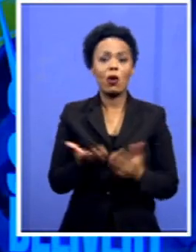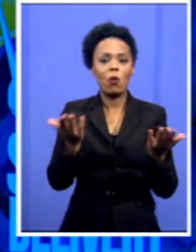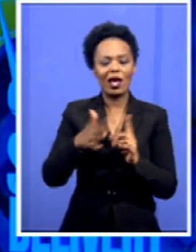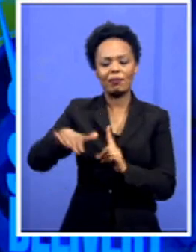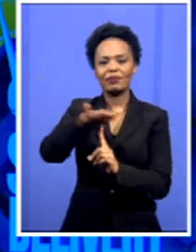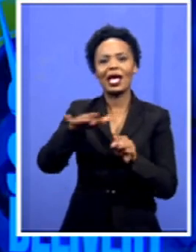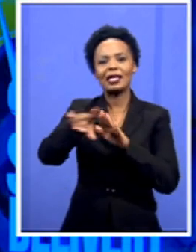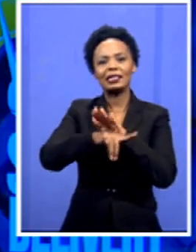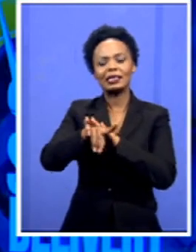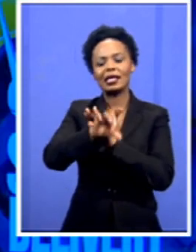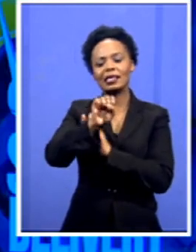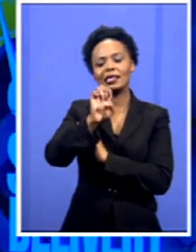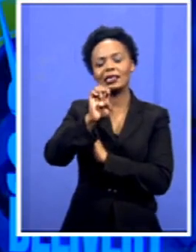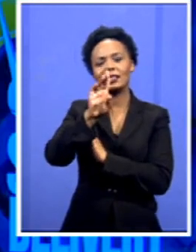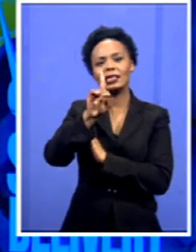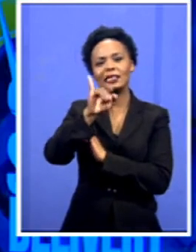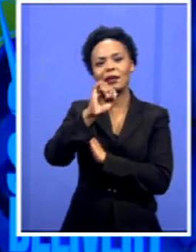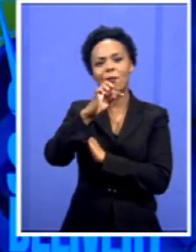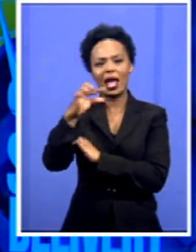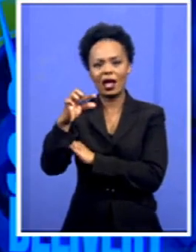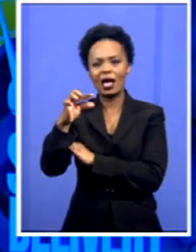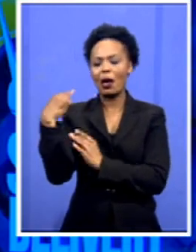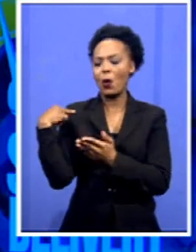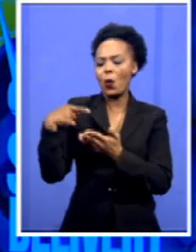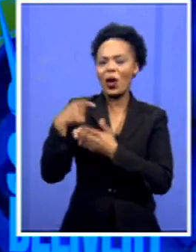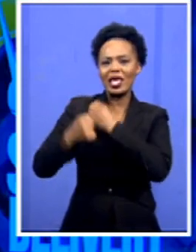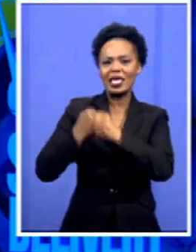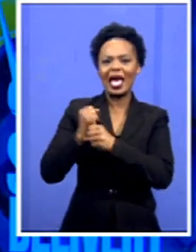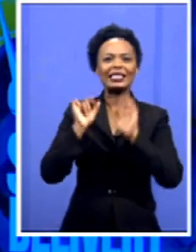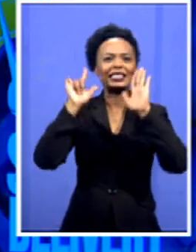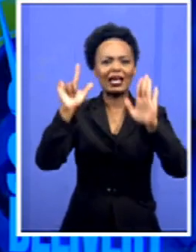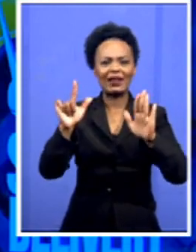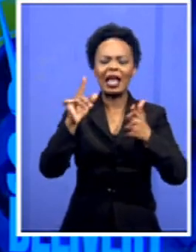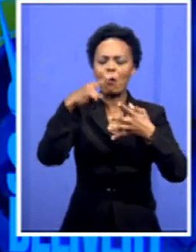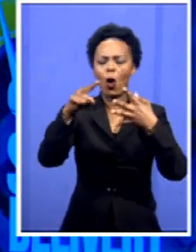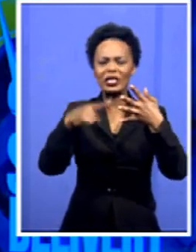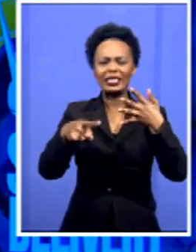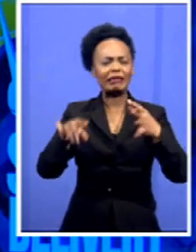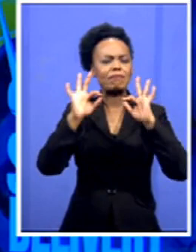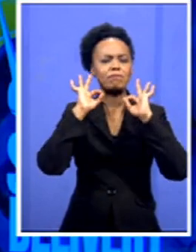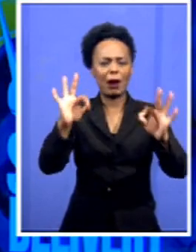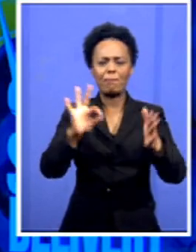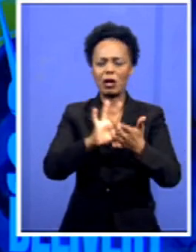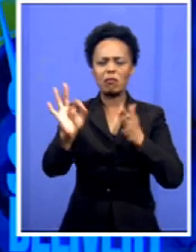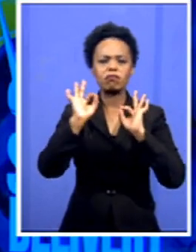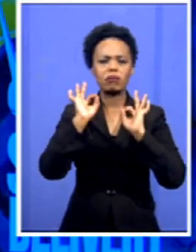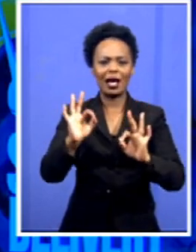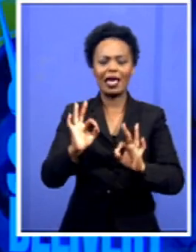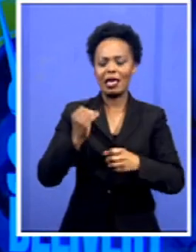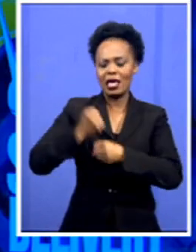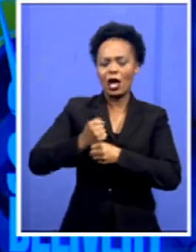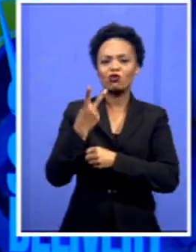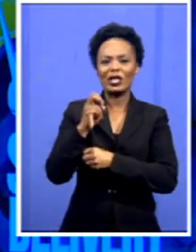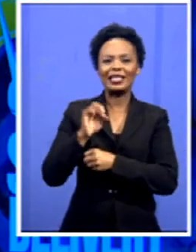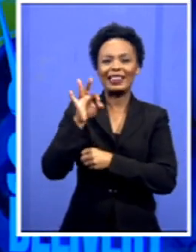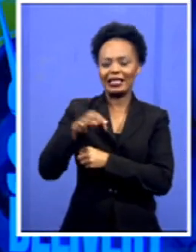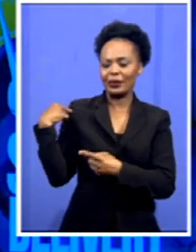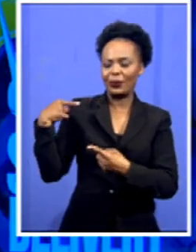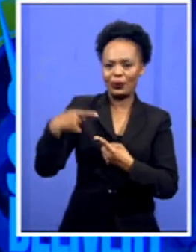district municipality, has had clean audits for 7 consecutive years since 2013. And our senior